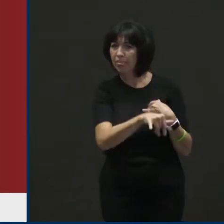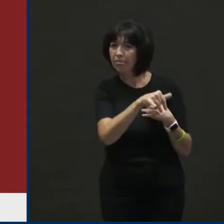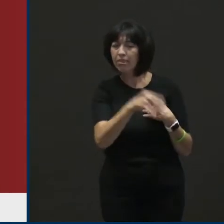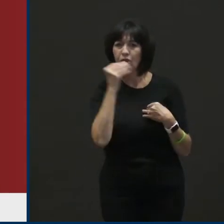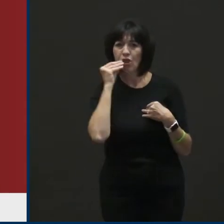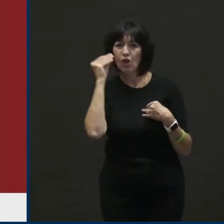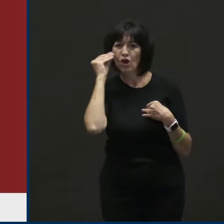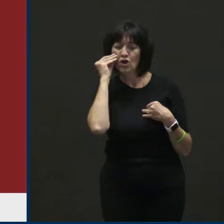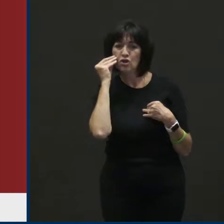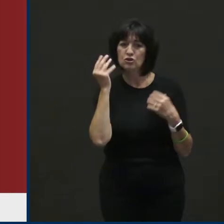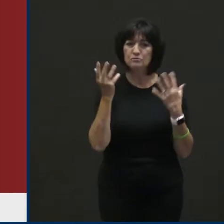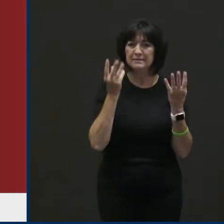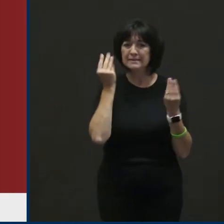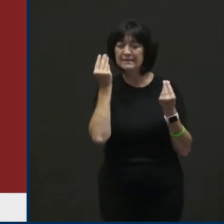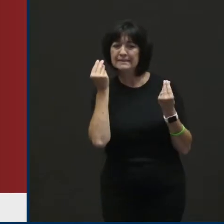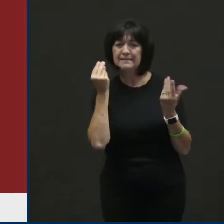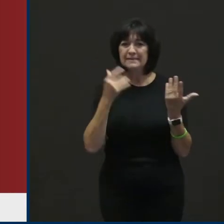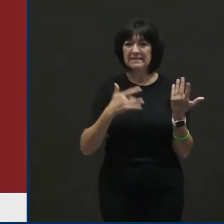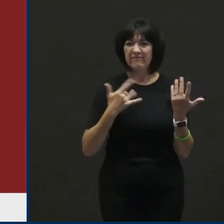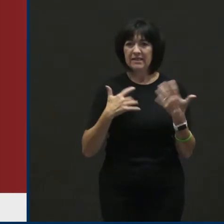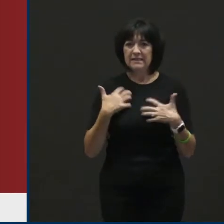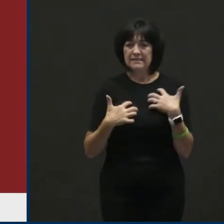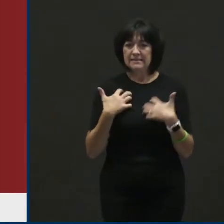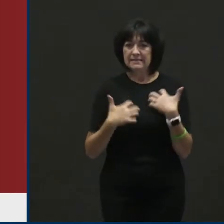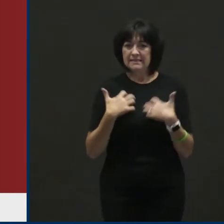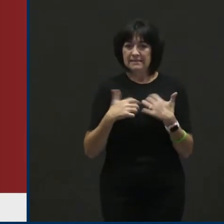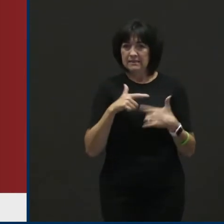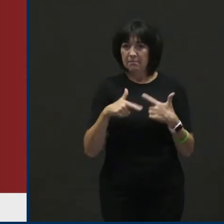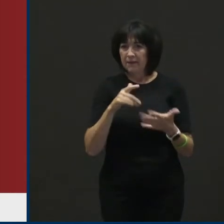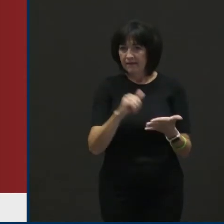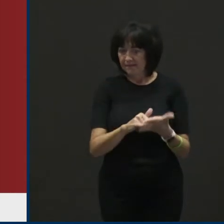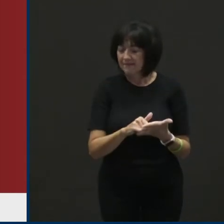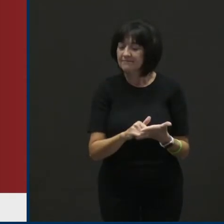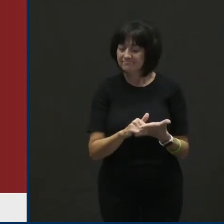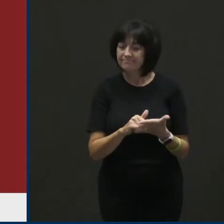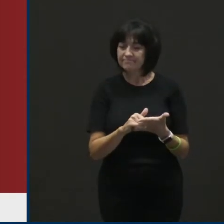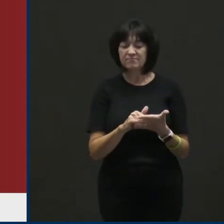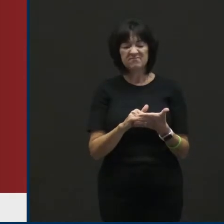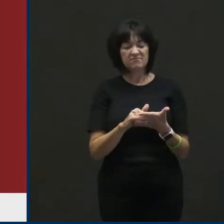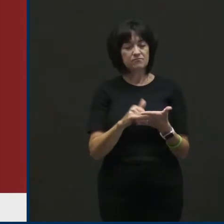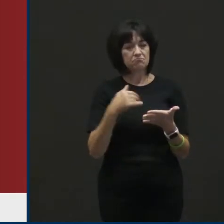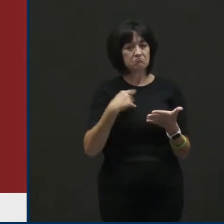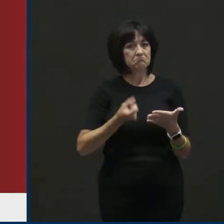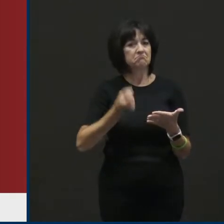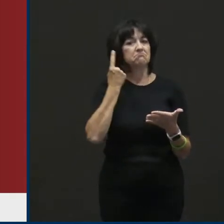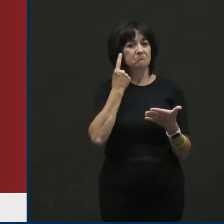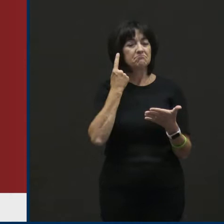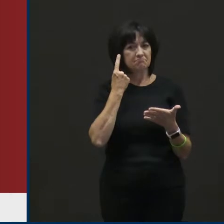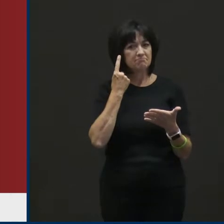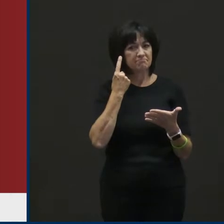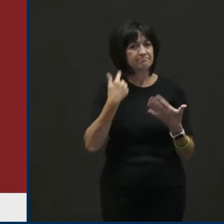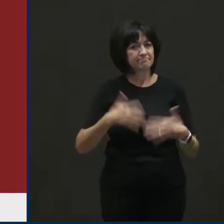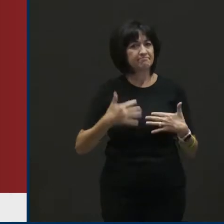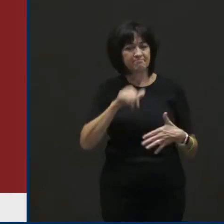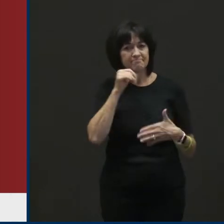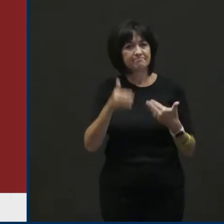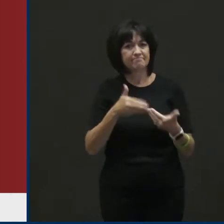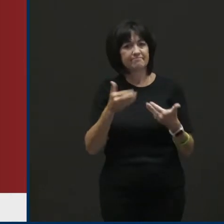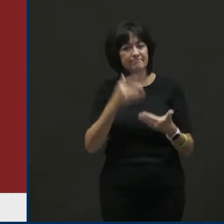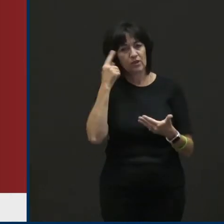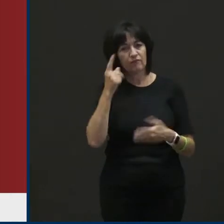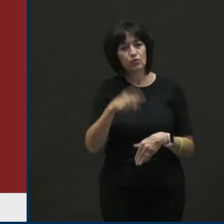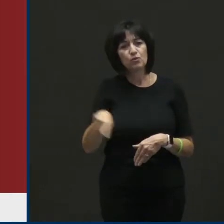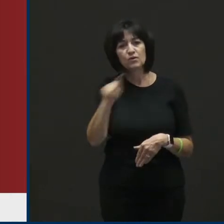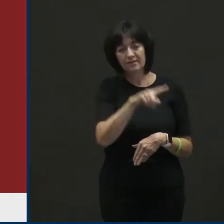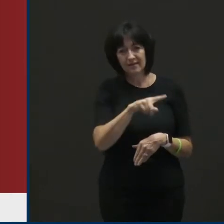get compliments, and had some this morning. We have a weekly mayor's call that where we really get to know